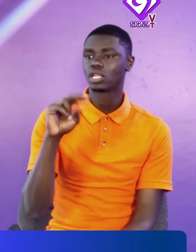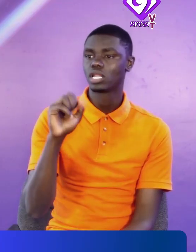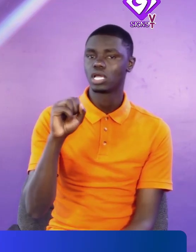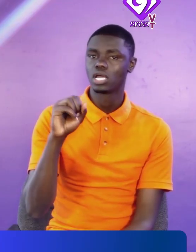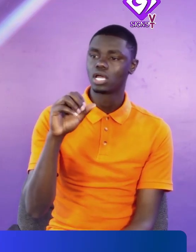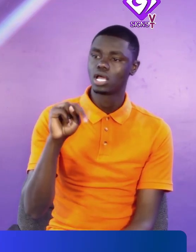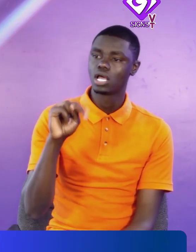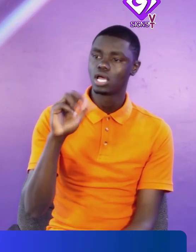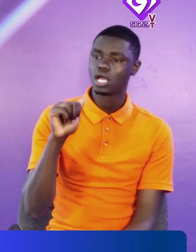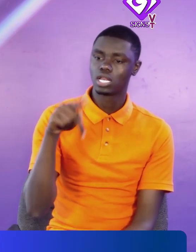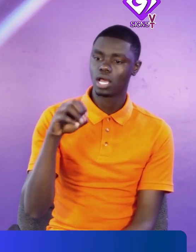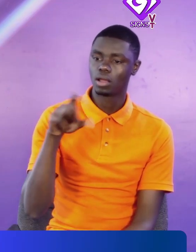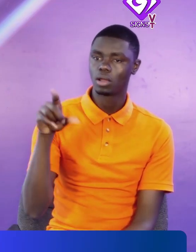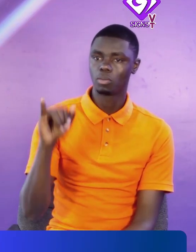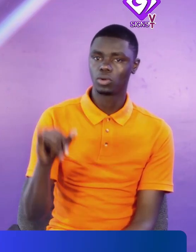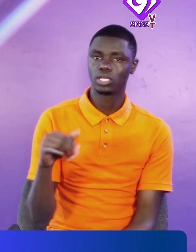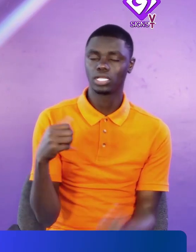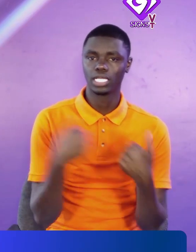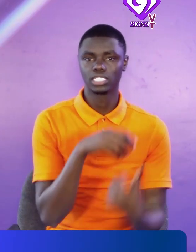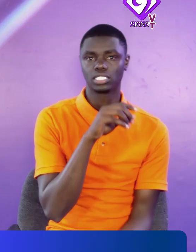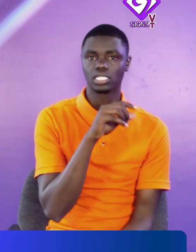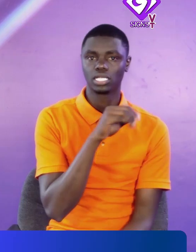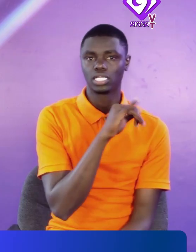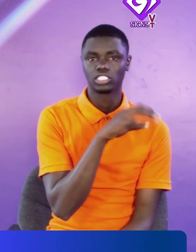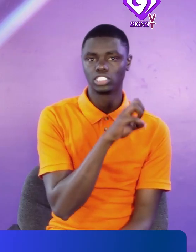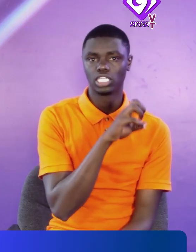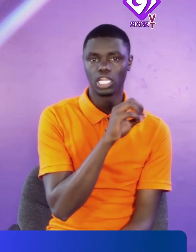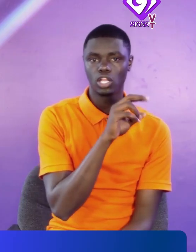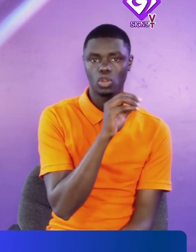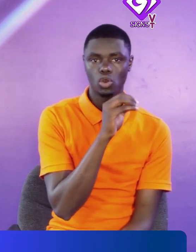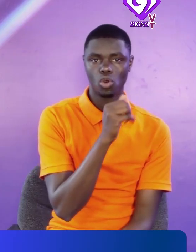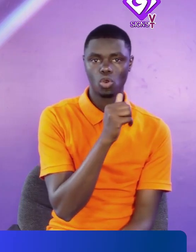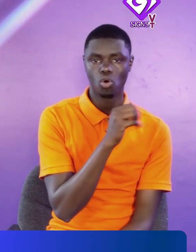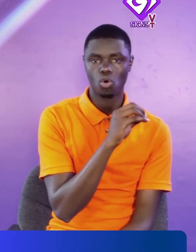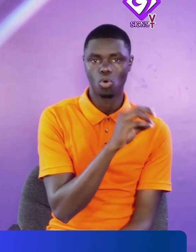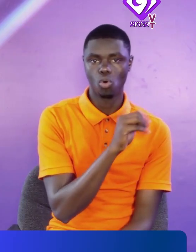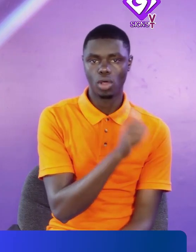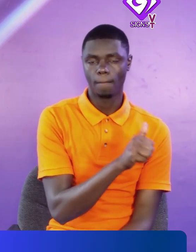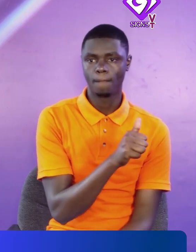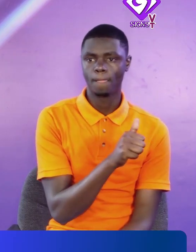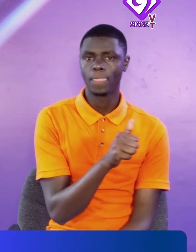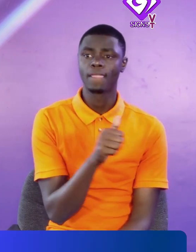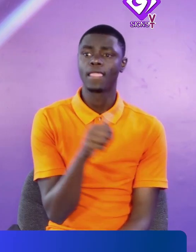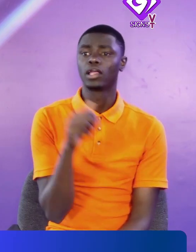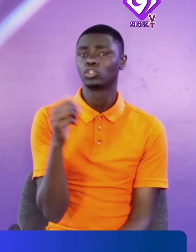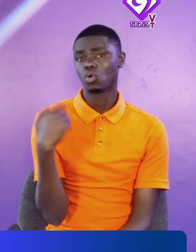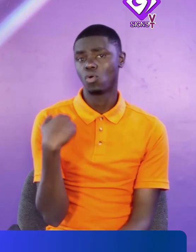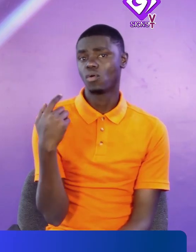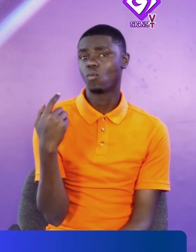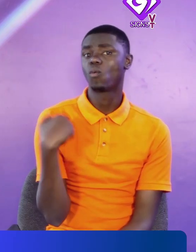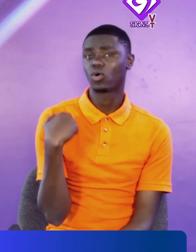Napoli walipigwa the last Serie A match against AC Milan. Na sasa wao ni number 2, lakini wameshikania point na